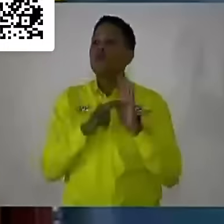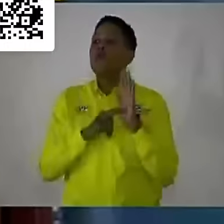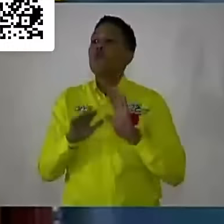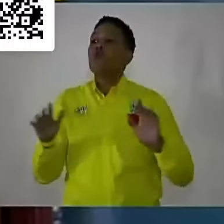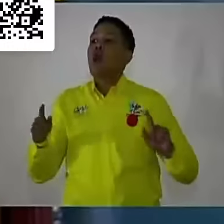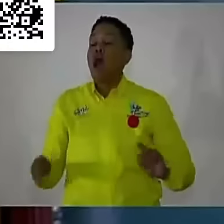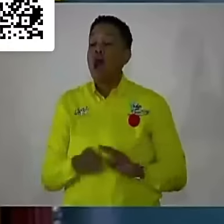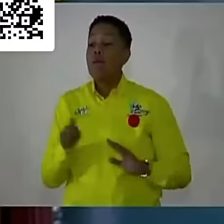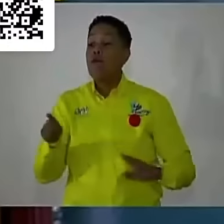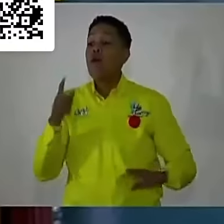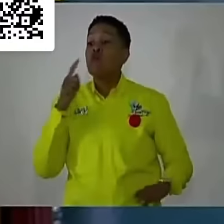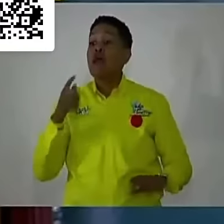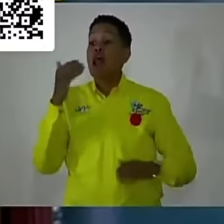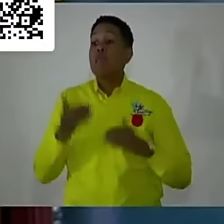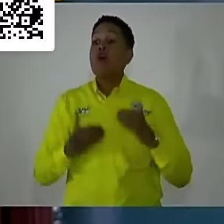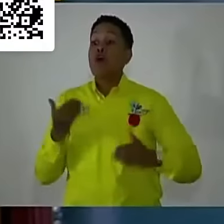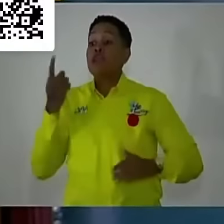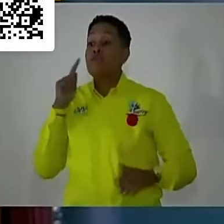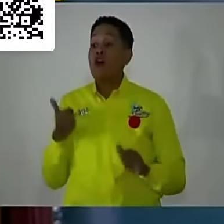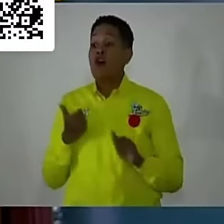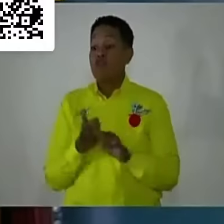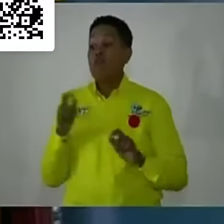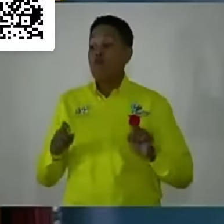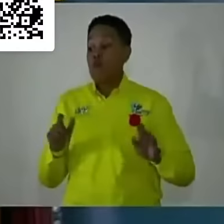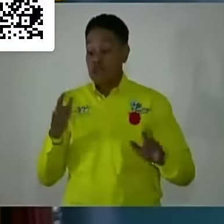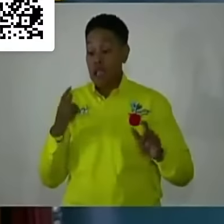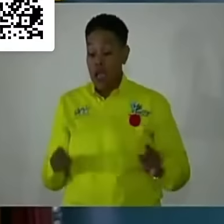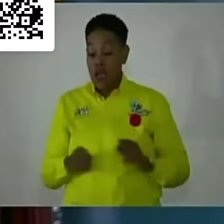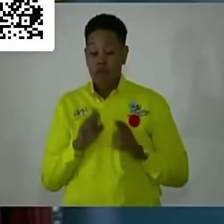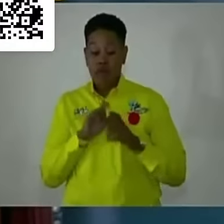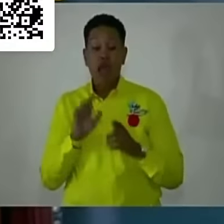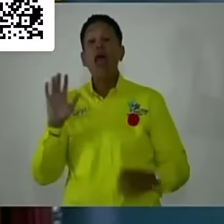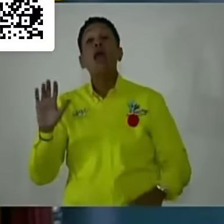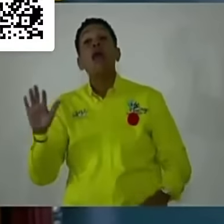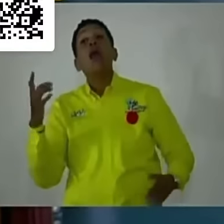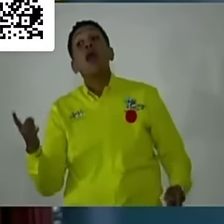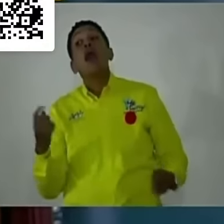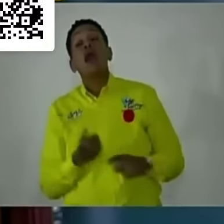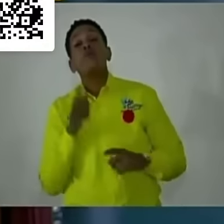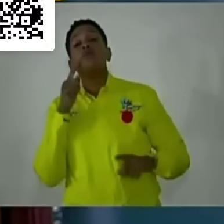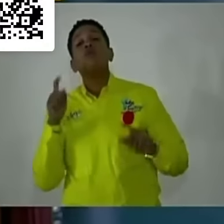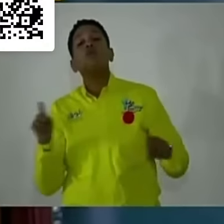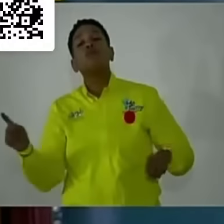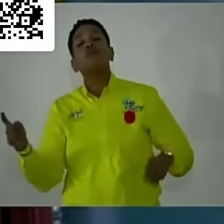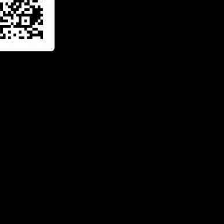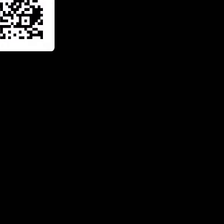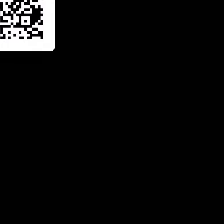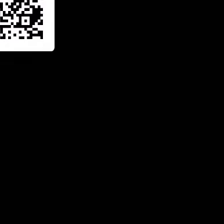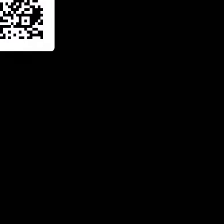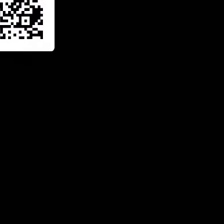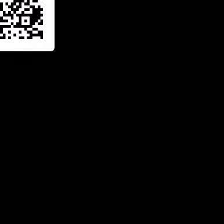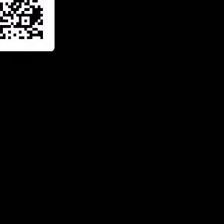orders. There is a process for follow-up questions in respect of the questions you asked before.